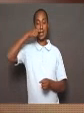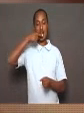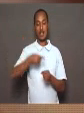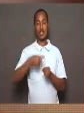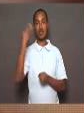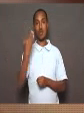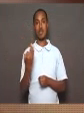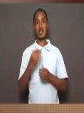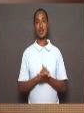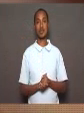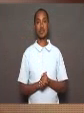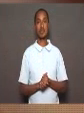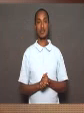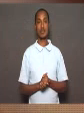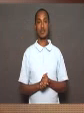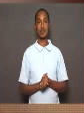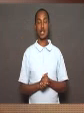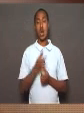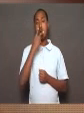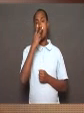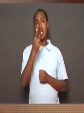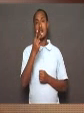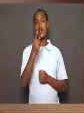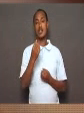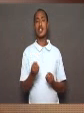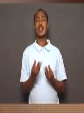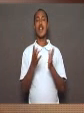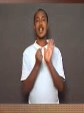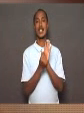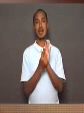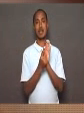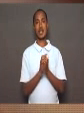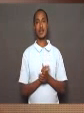formed. Let us look at several examples.